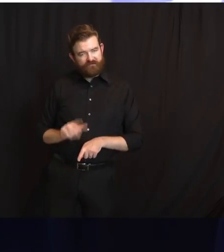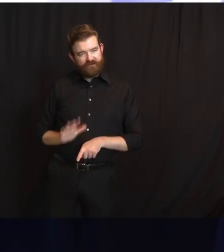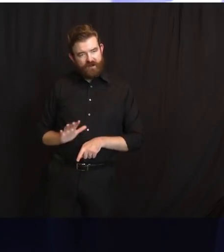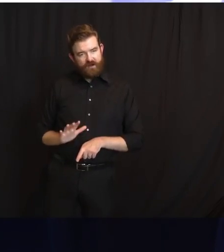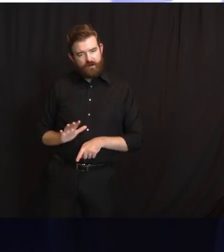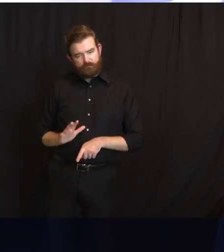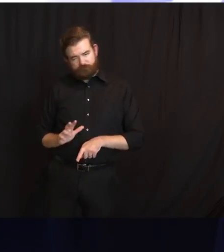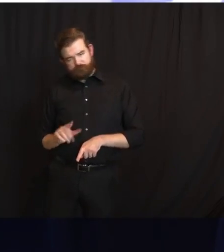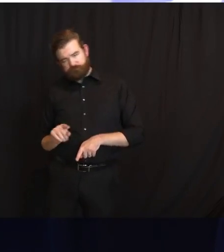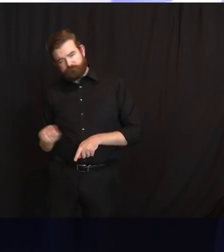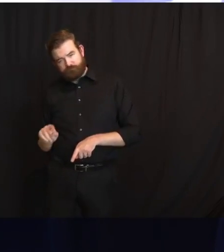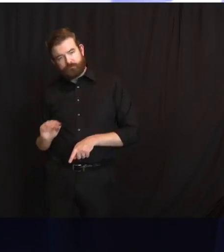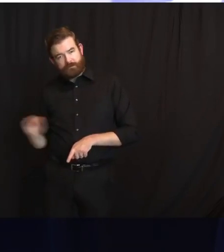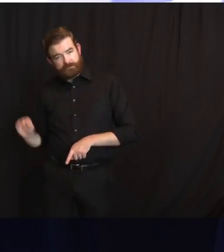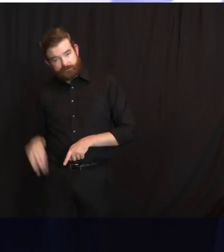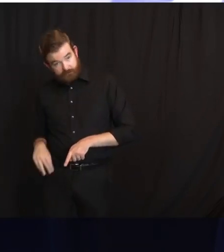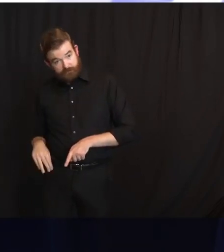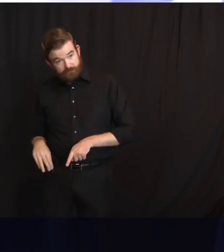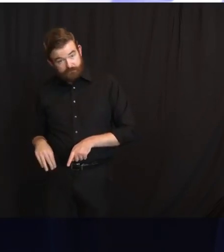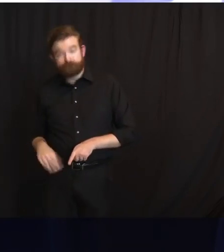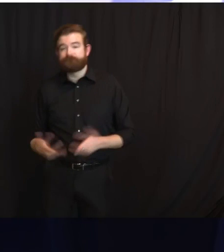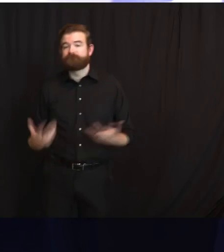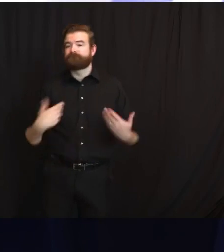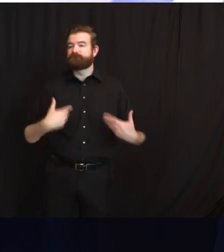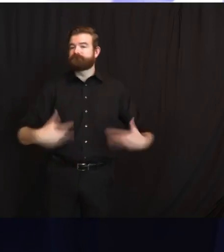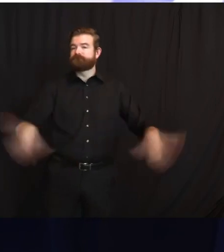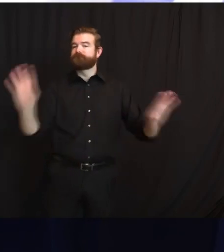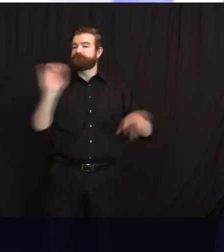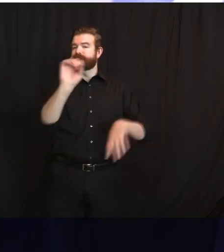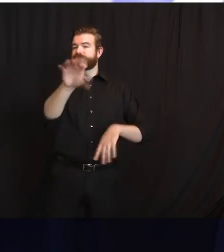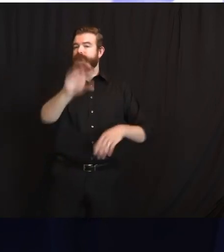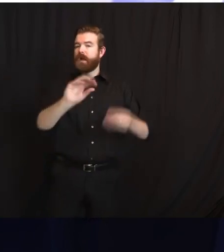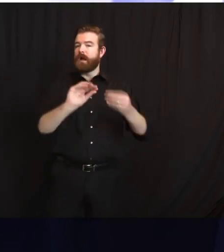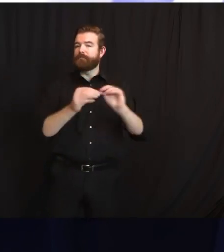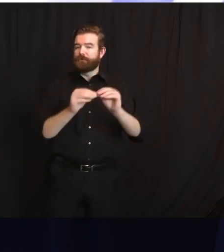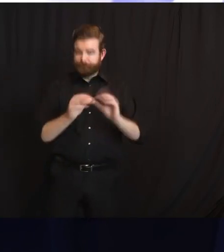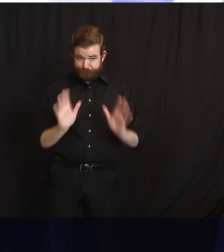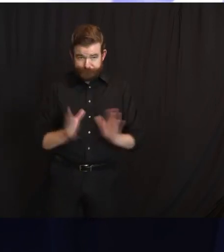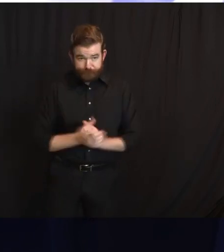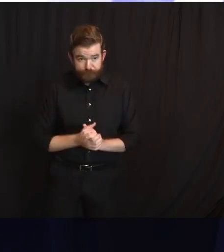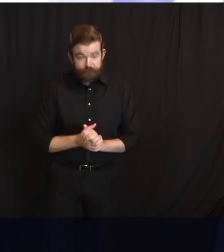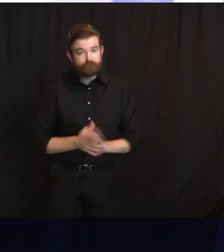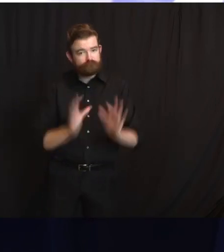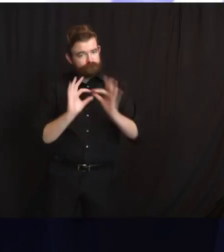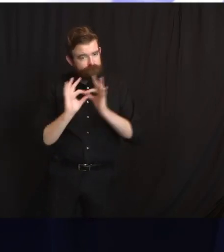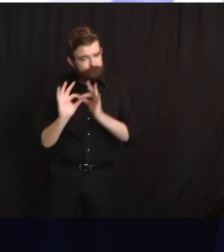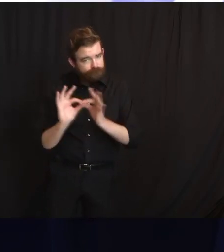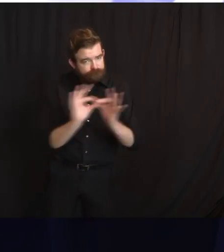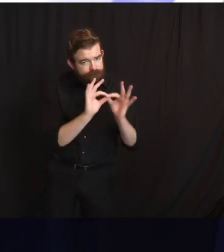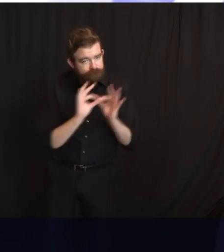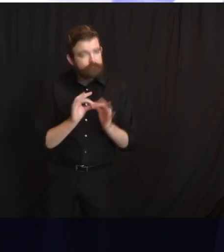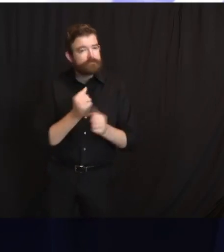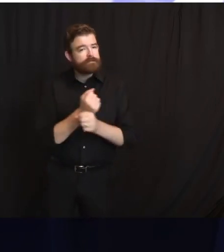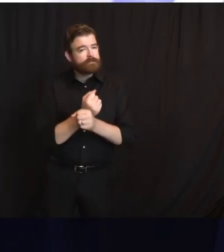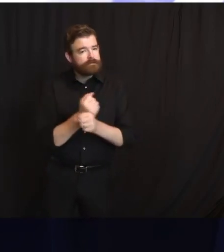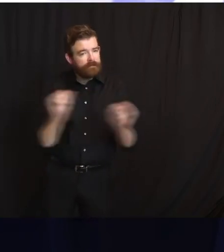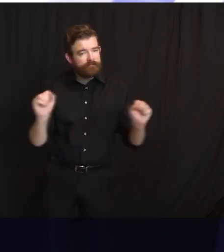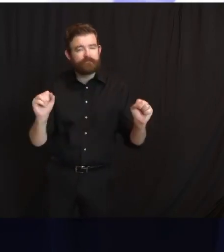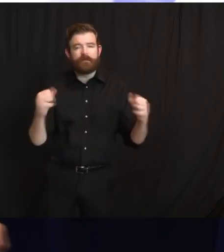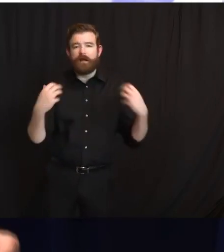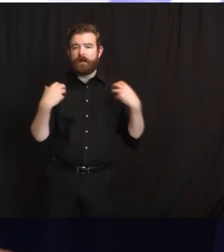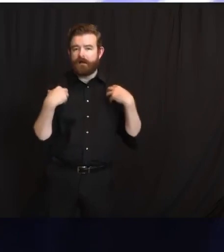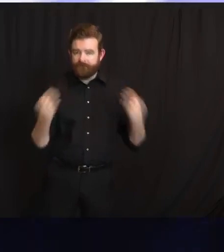3.53%. So that concludes my daily statistical report. Stay connected, stay safe, stay healthy, and get tested. Thank